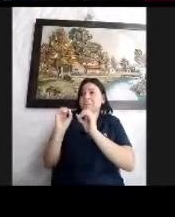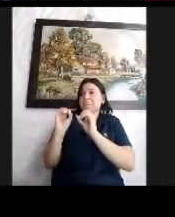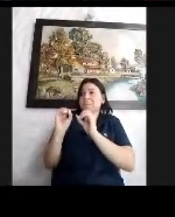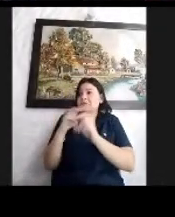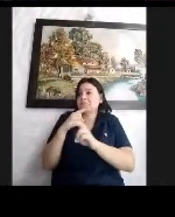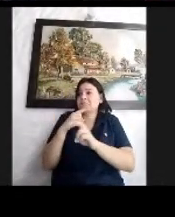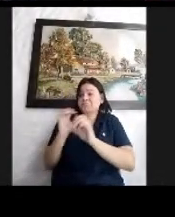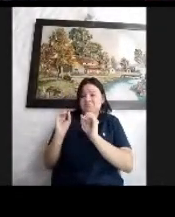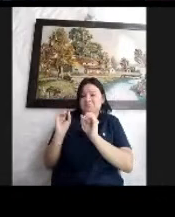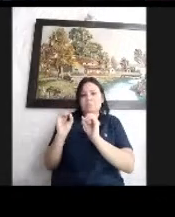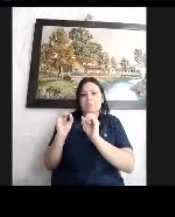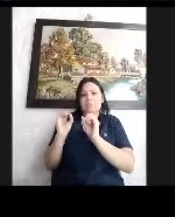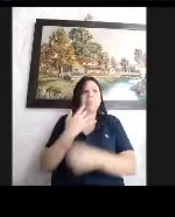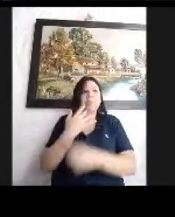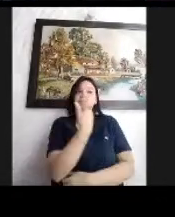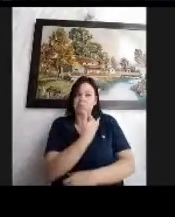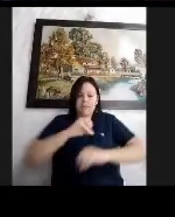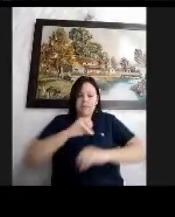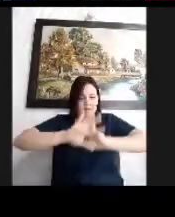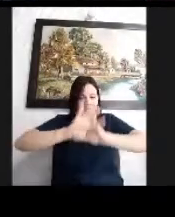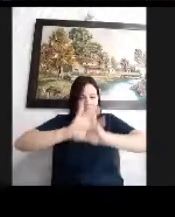dificultades o esos problemas.